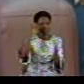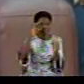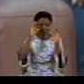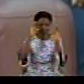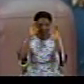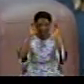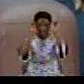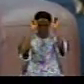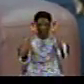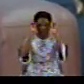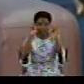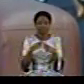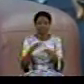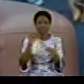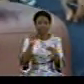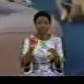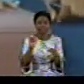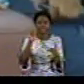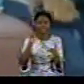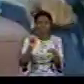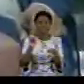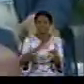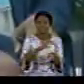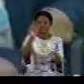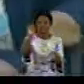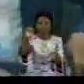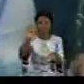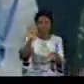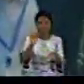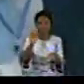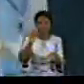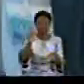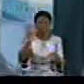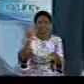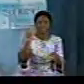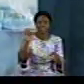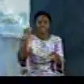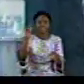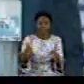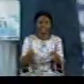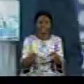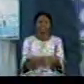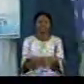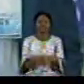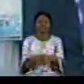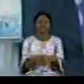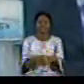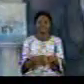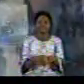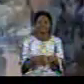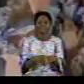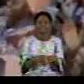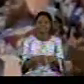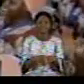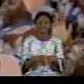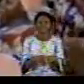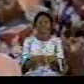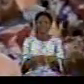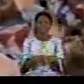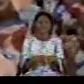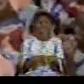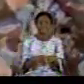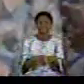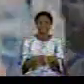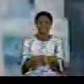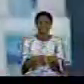Diginitary in the person of Dr. Mrs. Ebibomo Gloria Diri. She is also